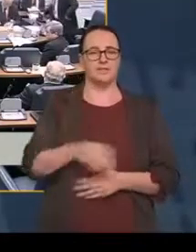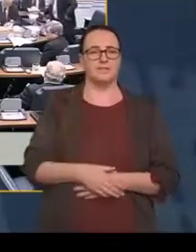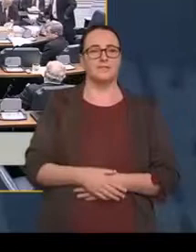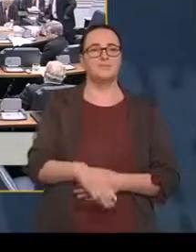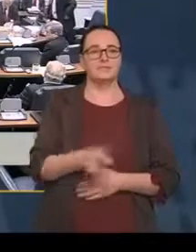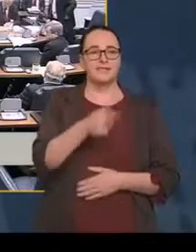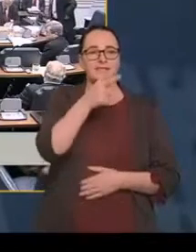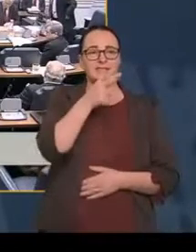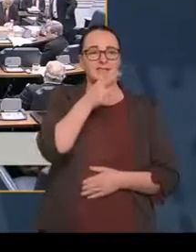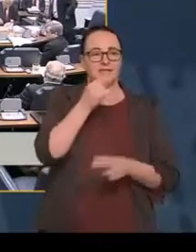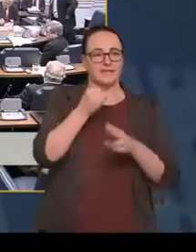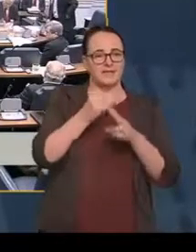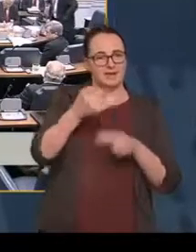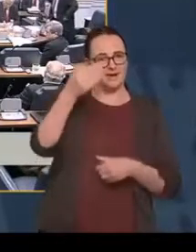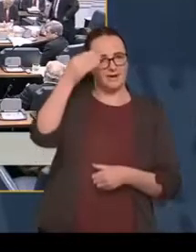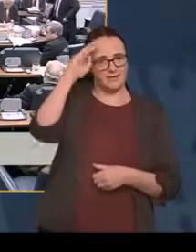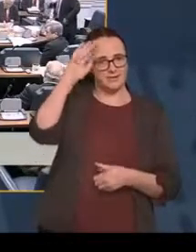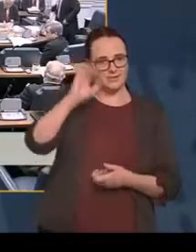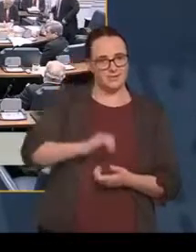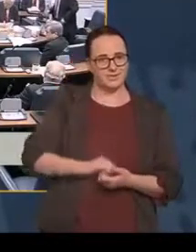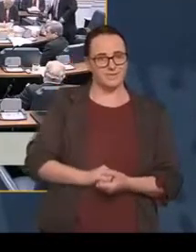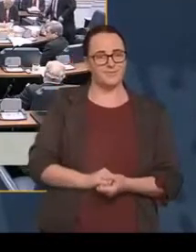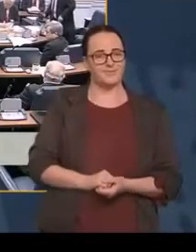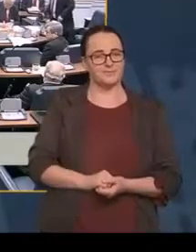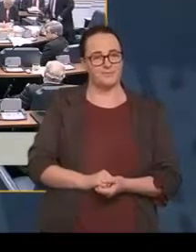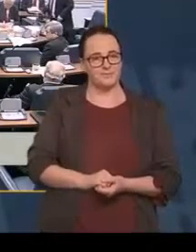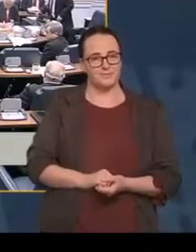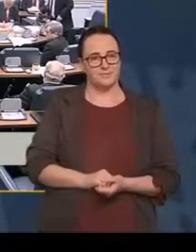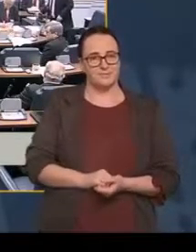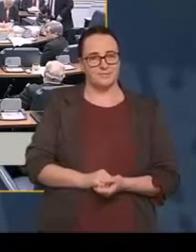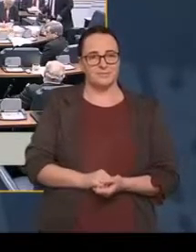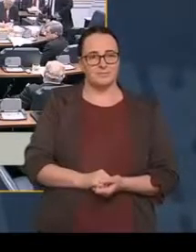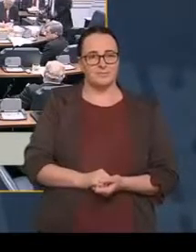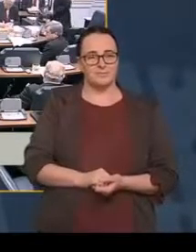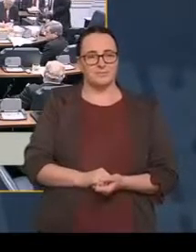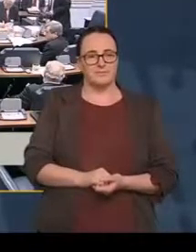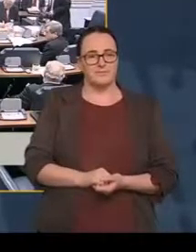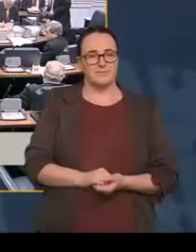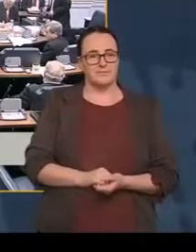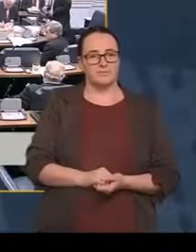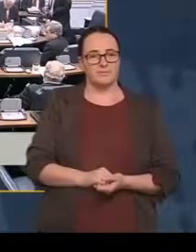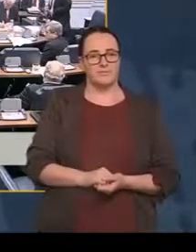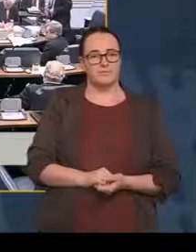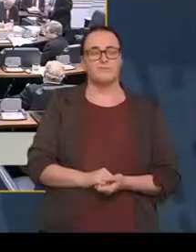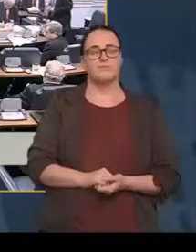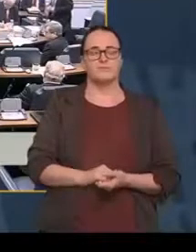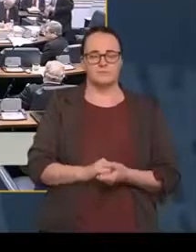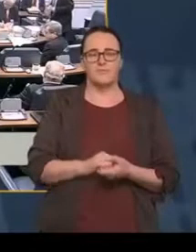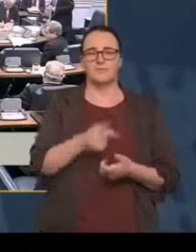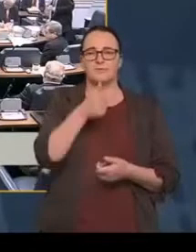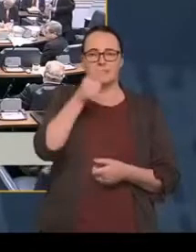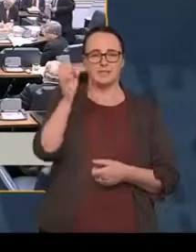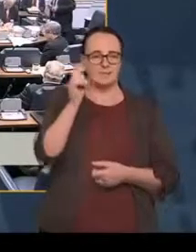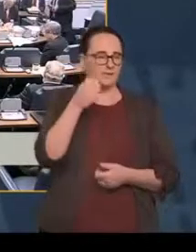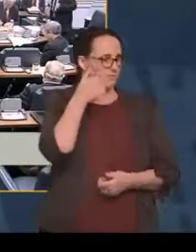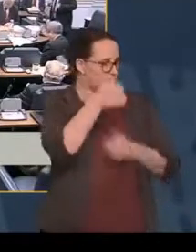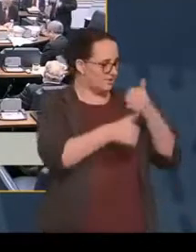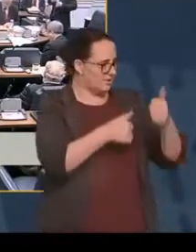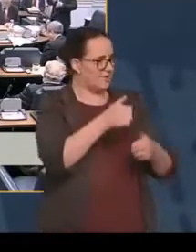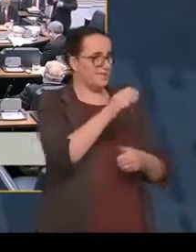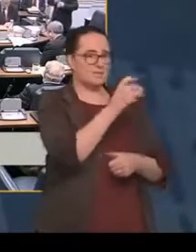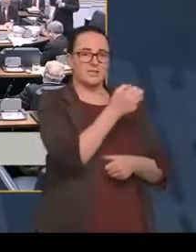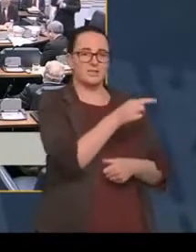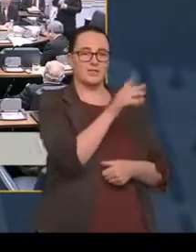Bhfuil buchas a gháil agus mar cogordigus a ghlacham leis an Senator Daly's out on Billis atá pasúil. In congratulating Senator